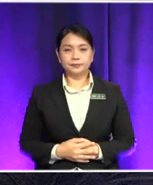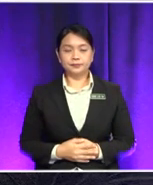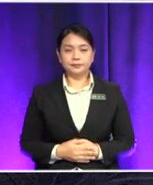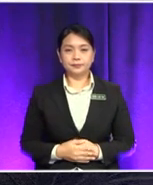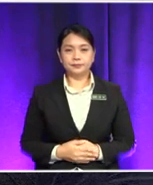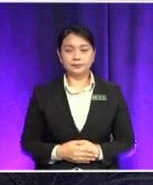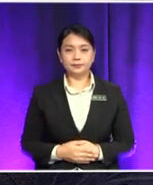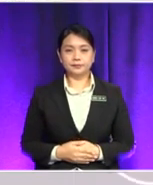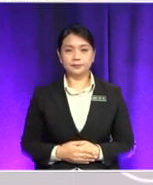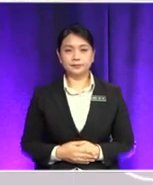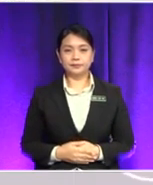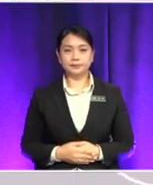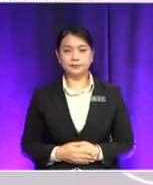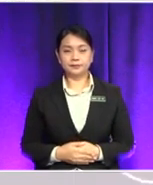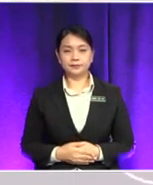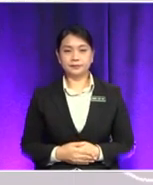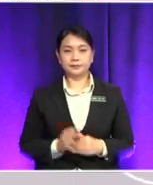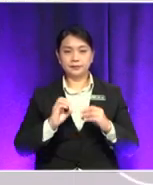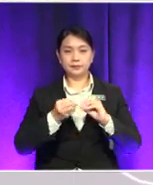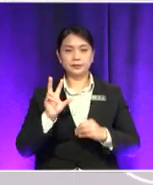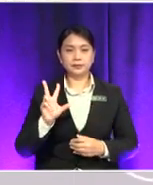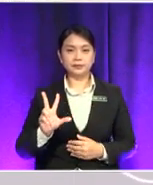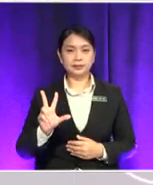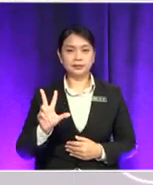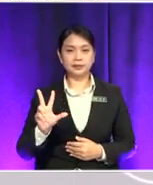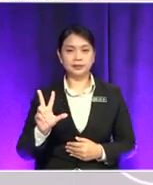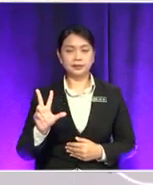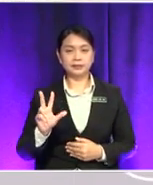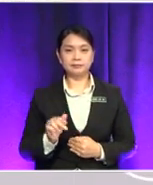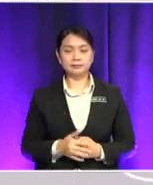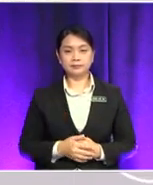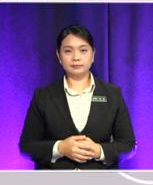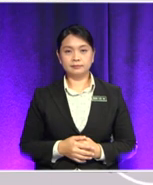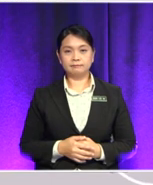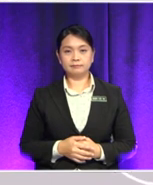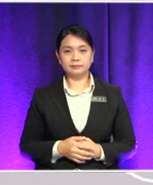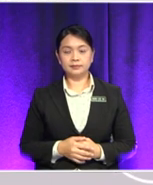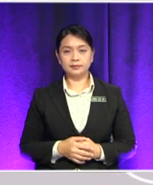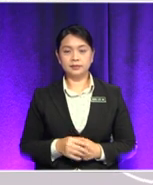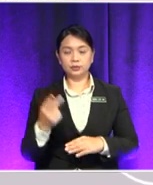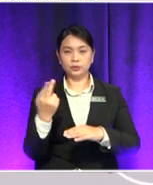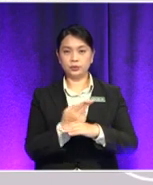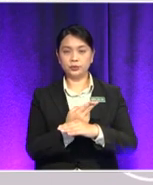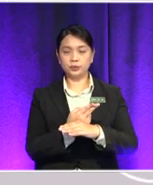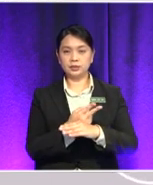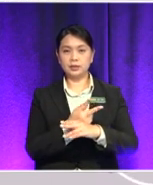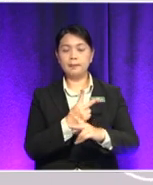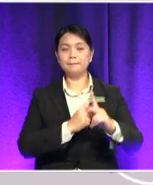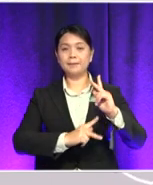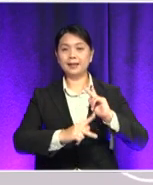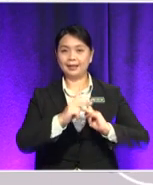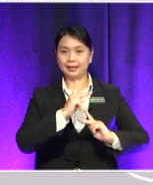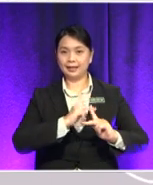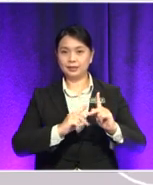Number three first. For number three, is a no. She uses polite word language. She makes